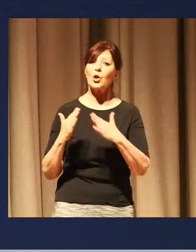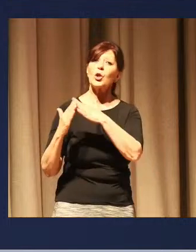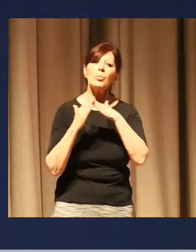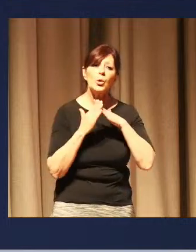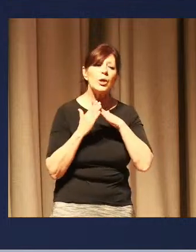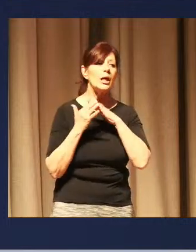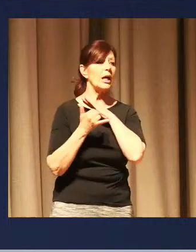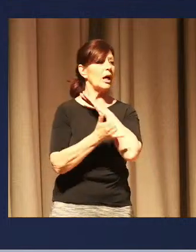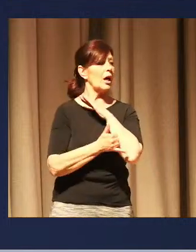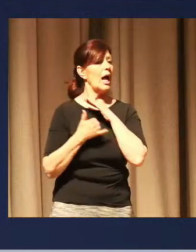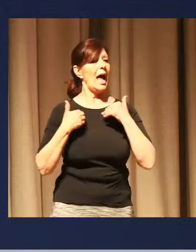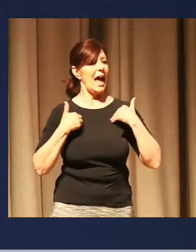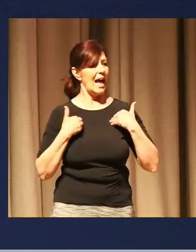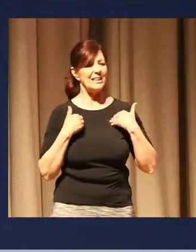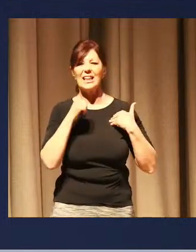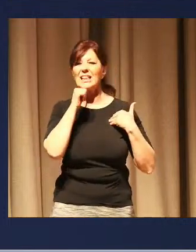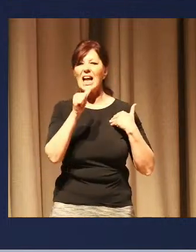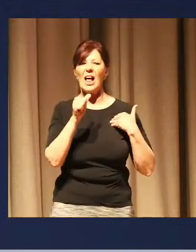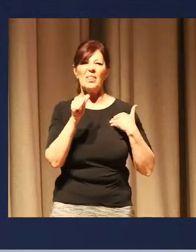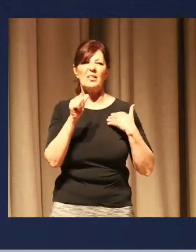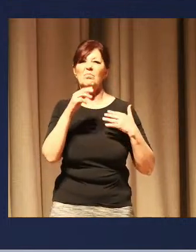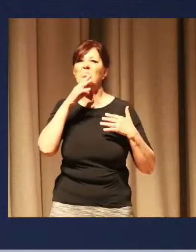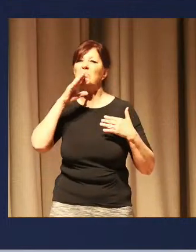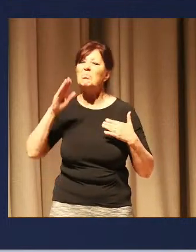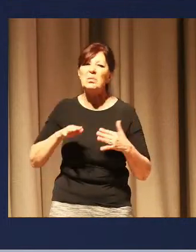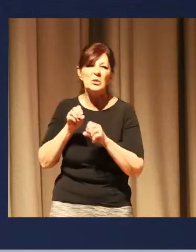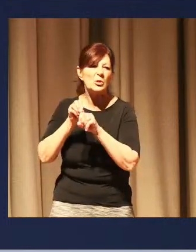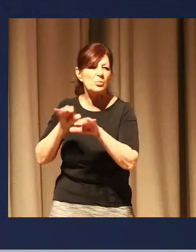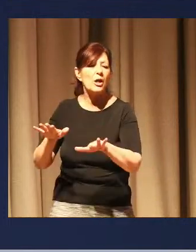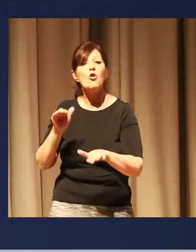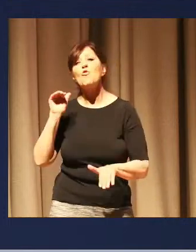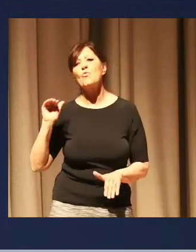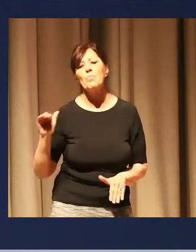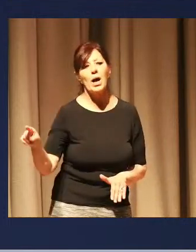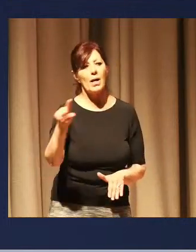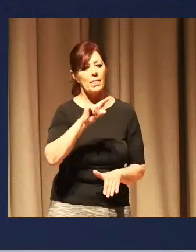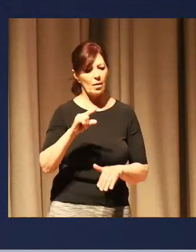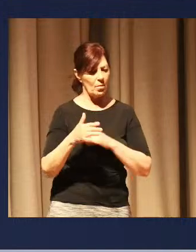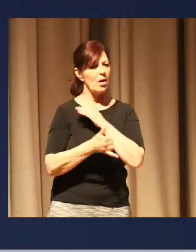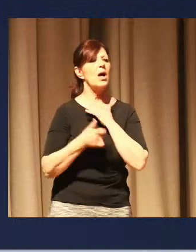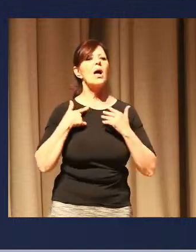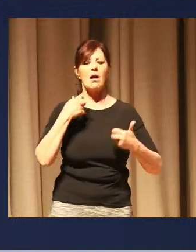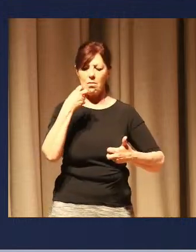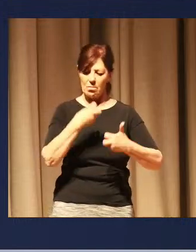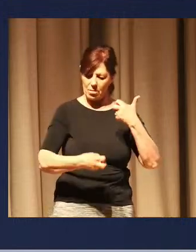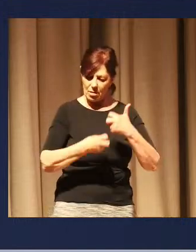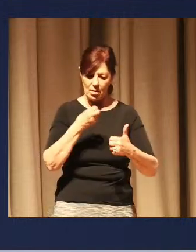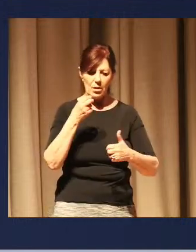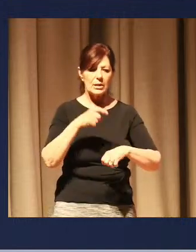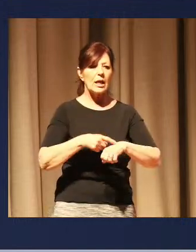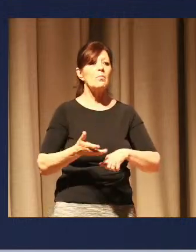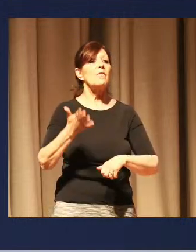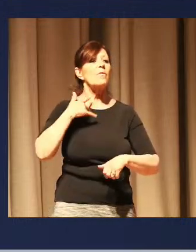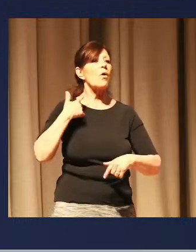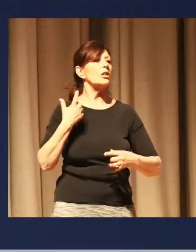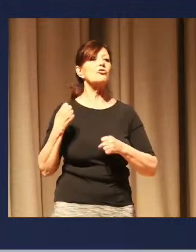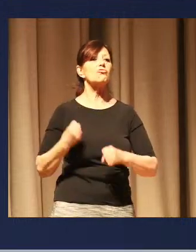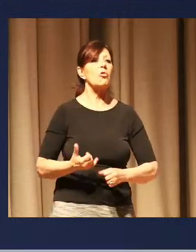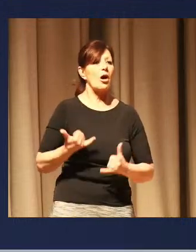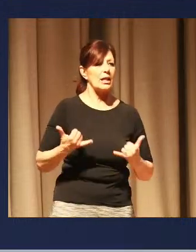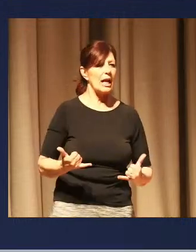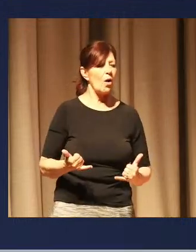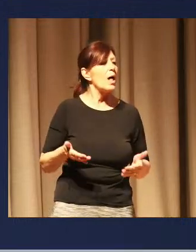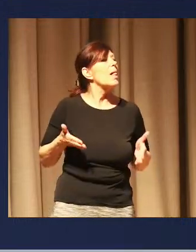country have, not the poison spread by others. Remind them our nation has faced difficult times and has come out stronger. Let